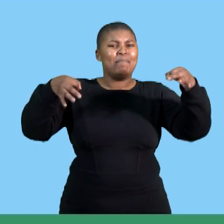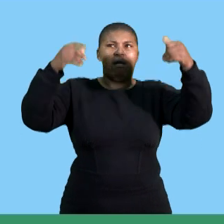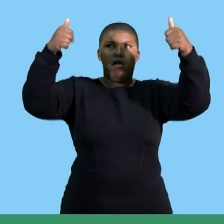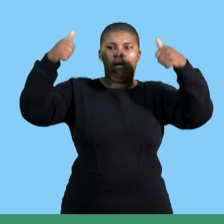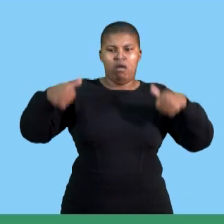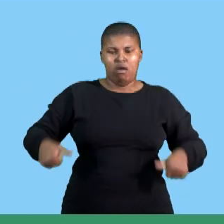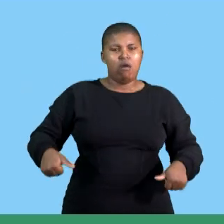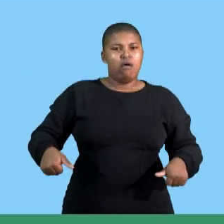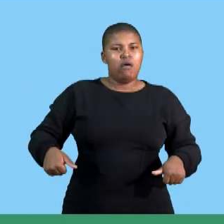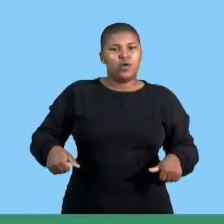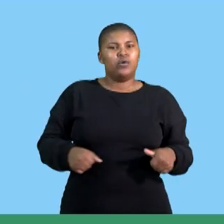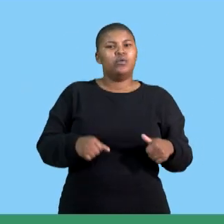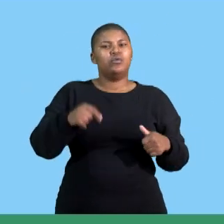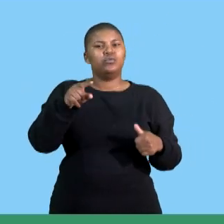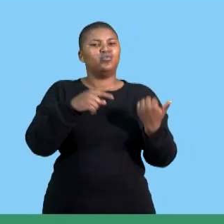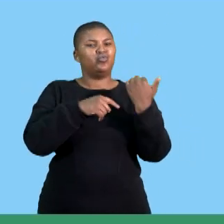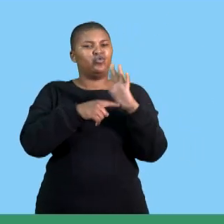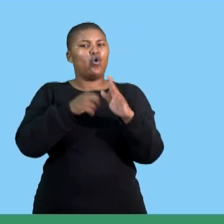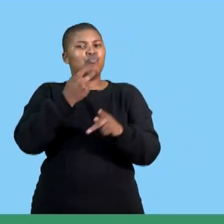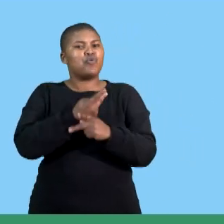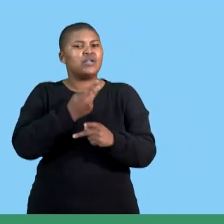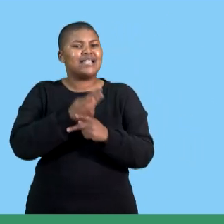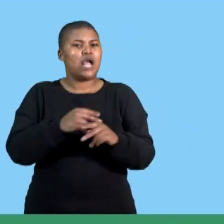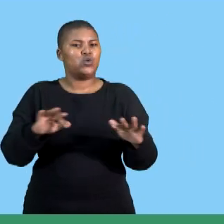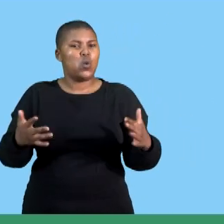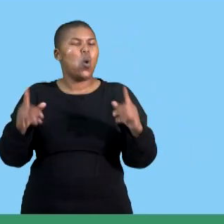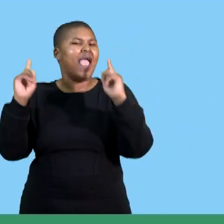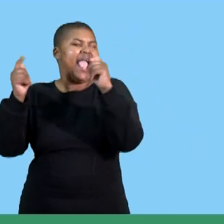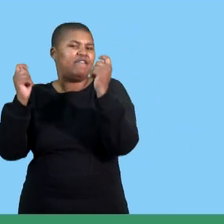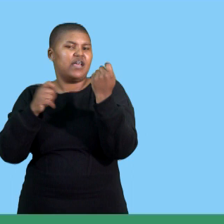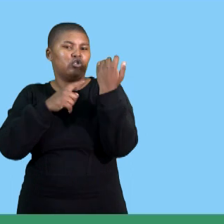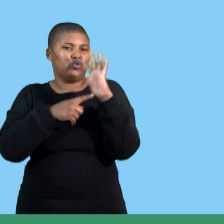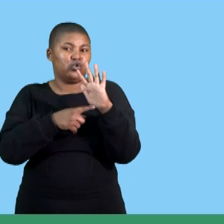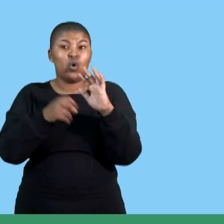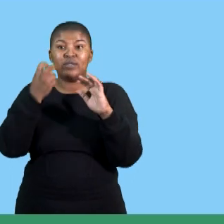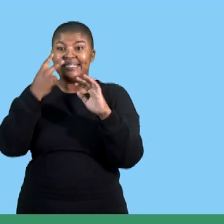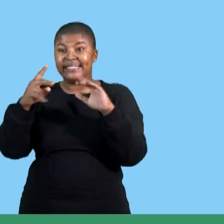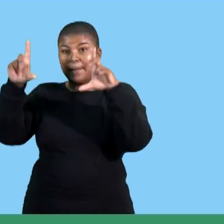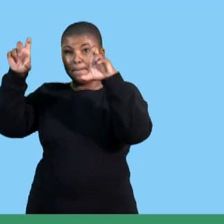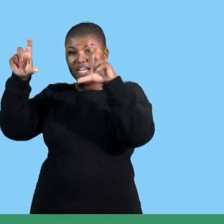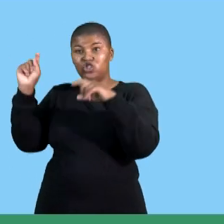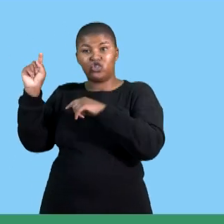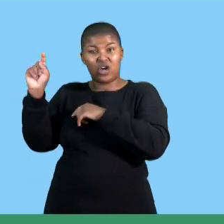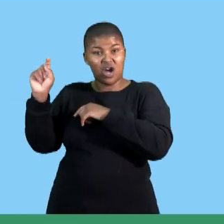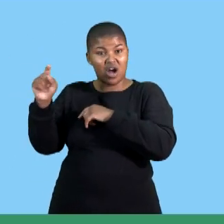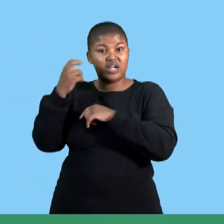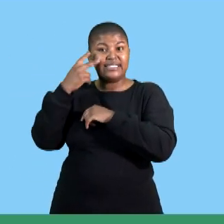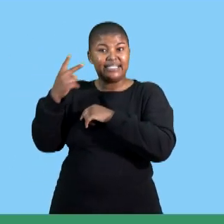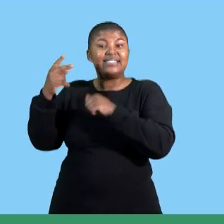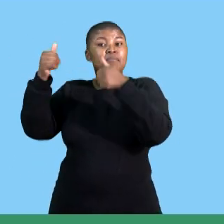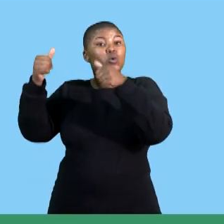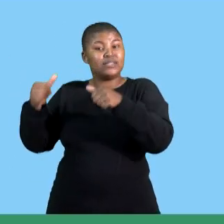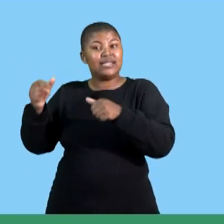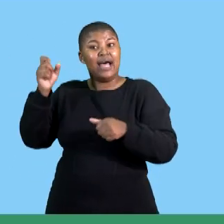paper or cardboard used to promote certain products or events. As you can see on the picture, these